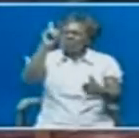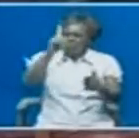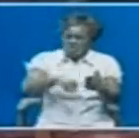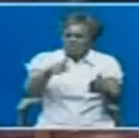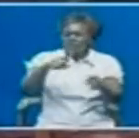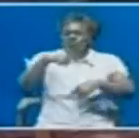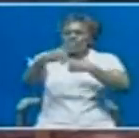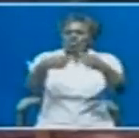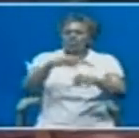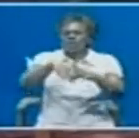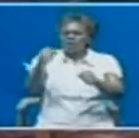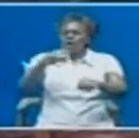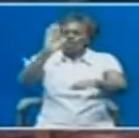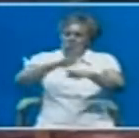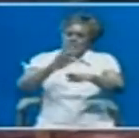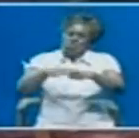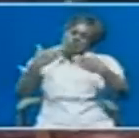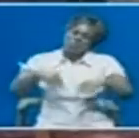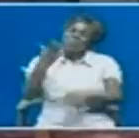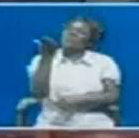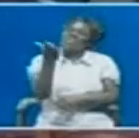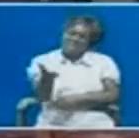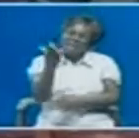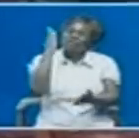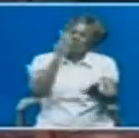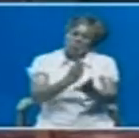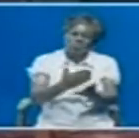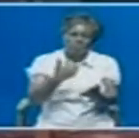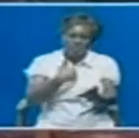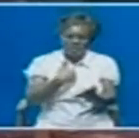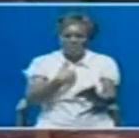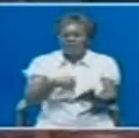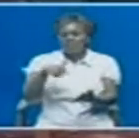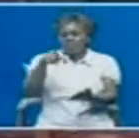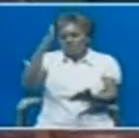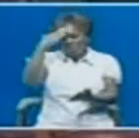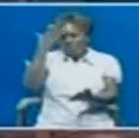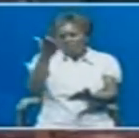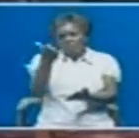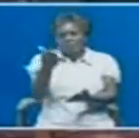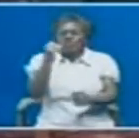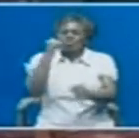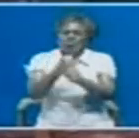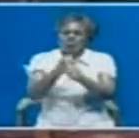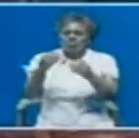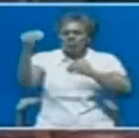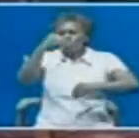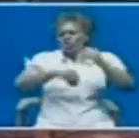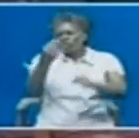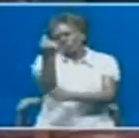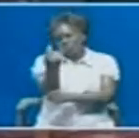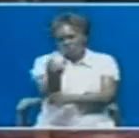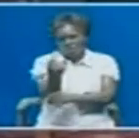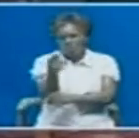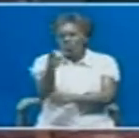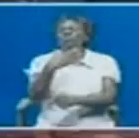prevalent out there. Oh, yes. But there's some good people, man. The people tweeting, saying, you know, Maurice, hang in there. Mm. Let's do a fundraiser. Let's do something. Yeah.